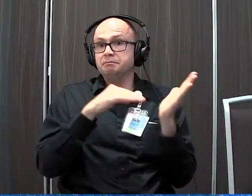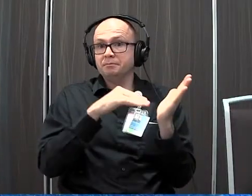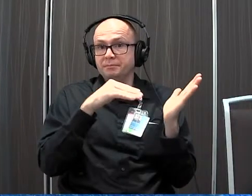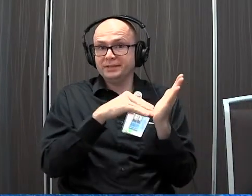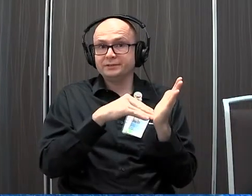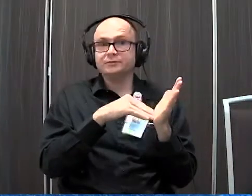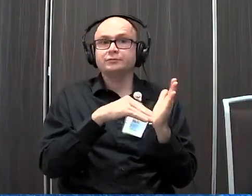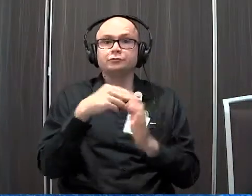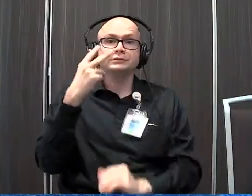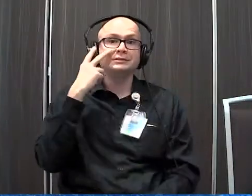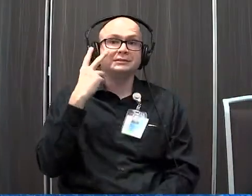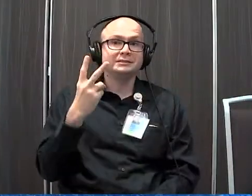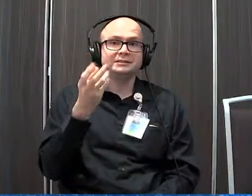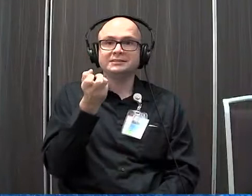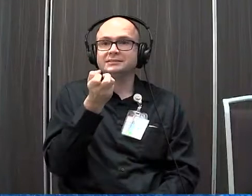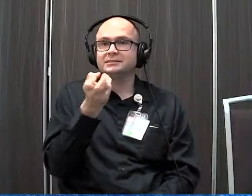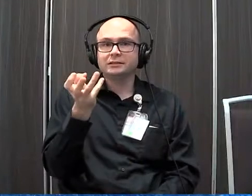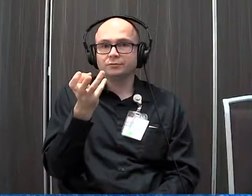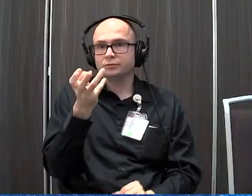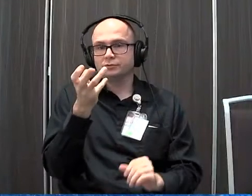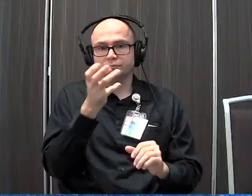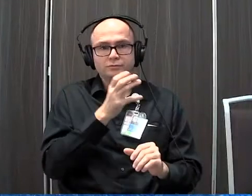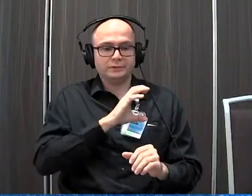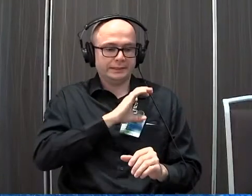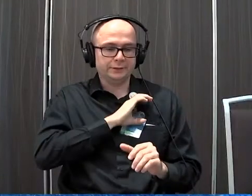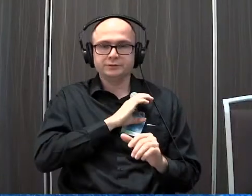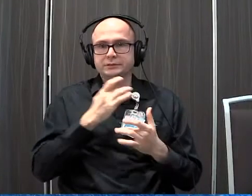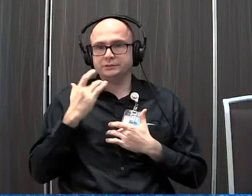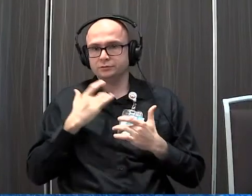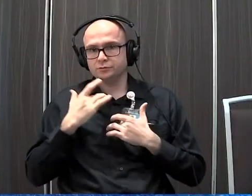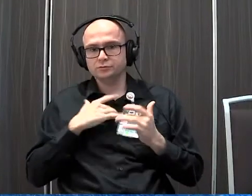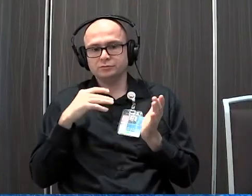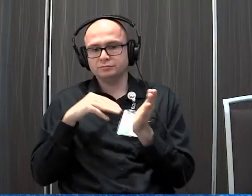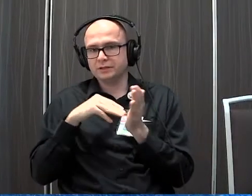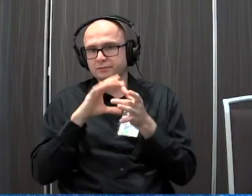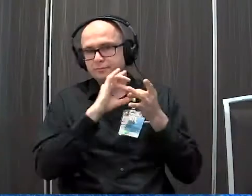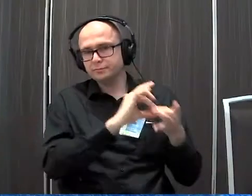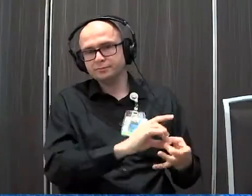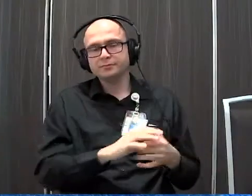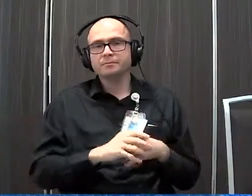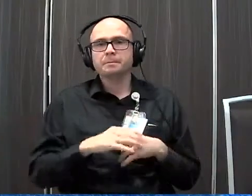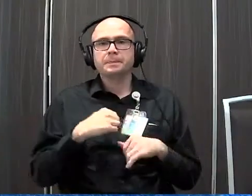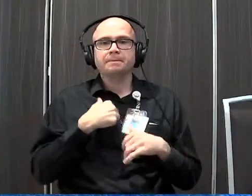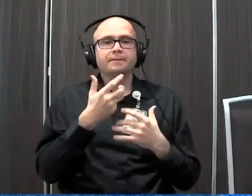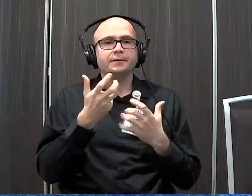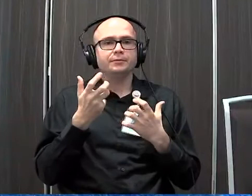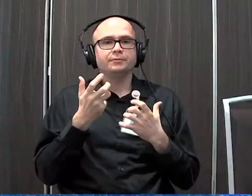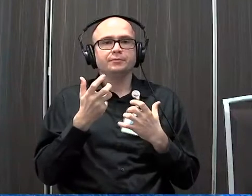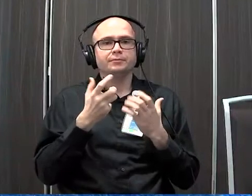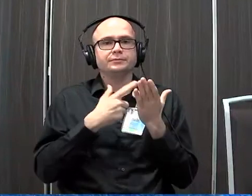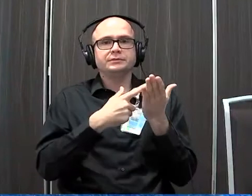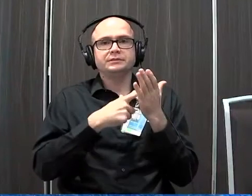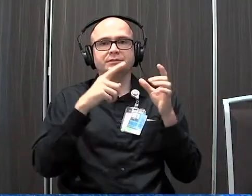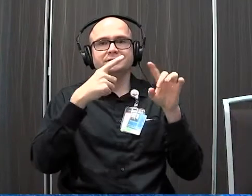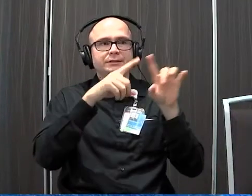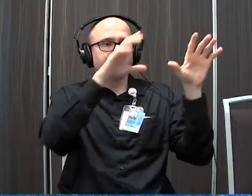So as you can see, there are several characteristics and concerns that are more medical in nature. So I wanted to go over what the different